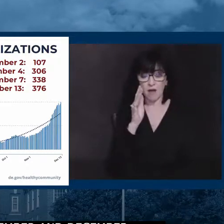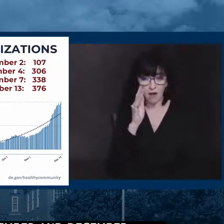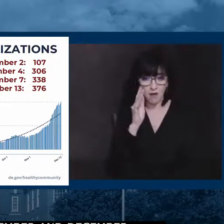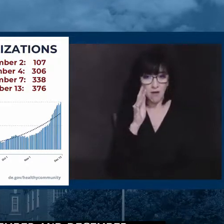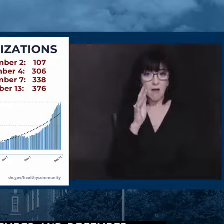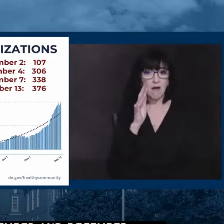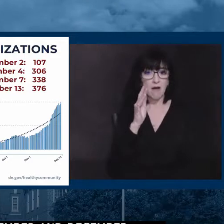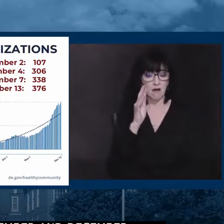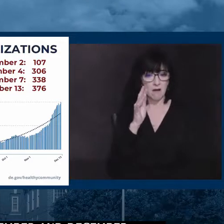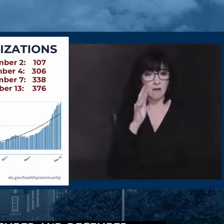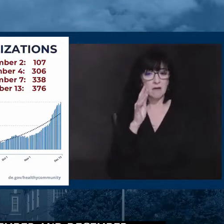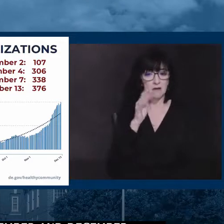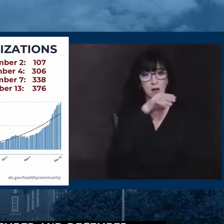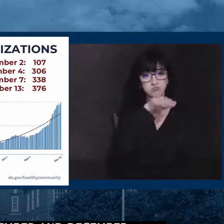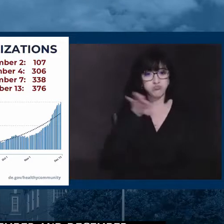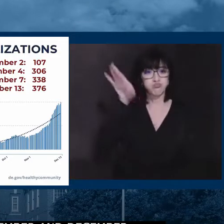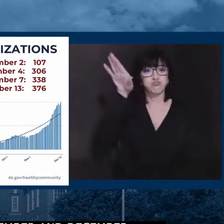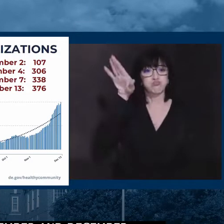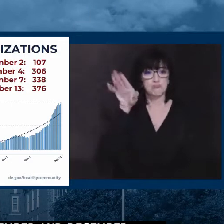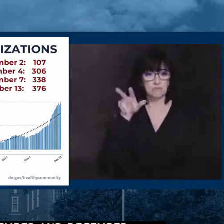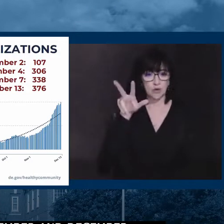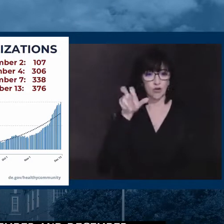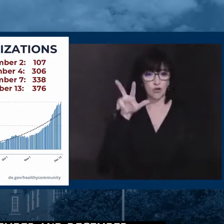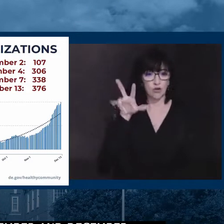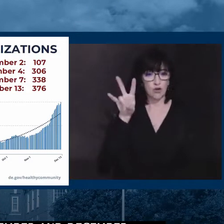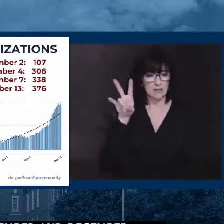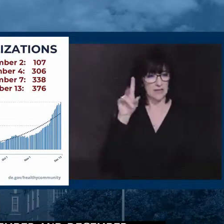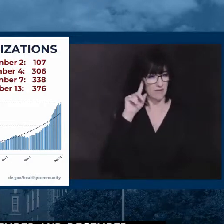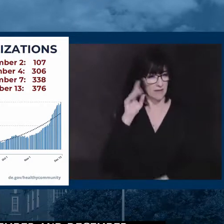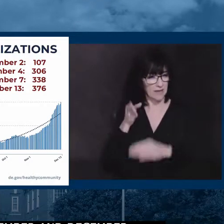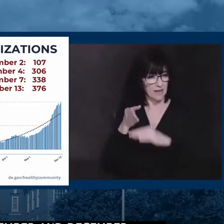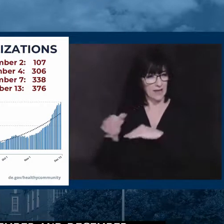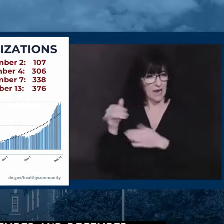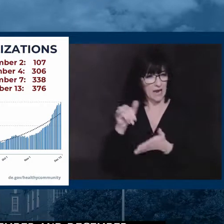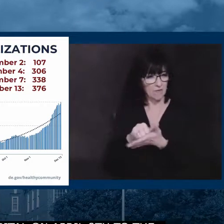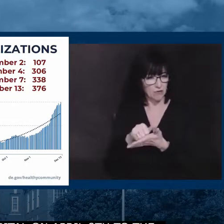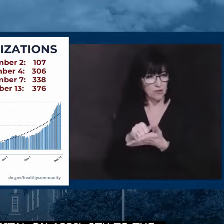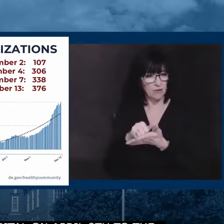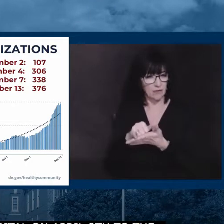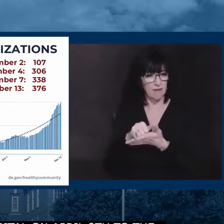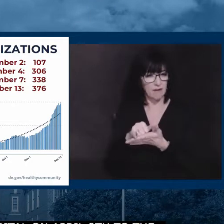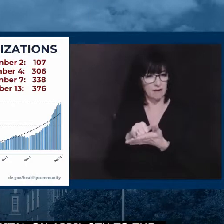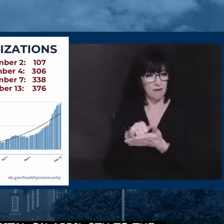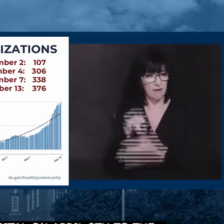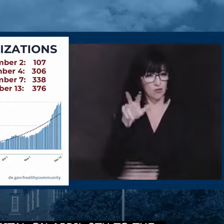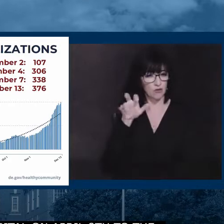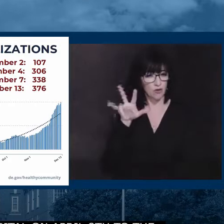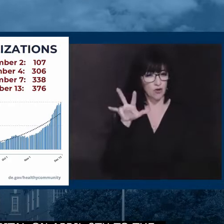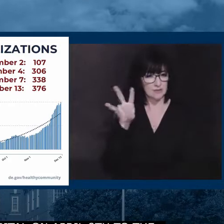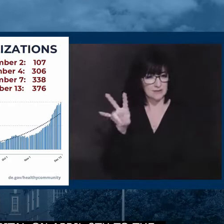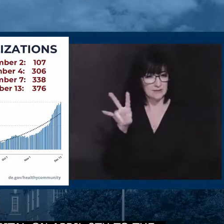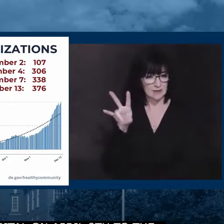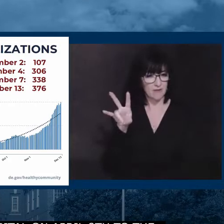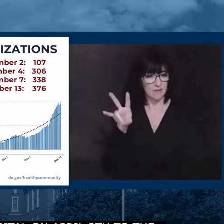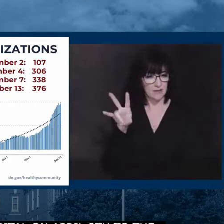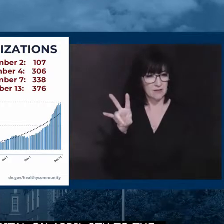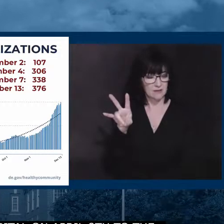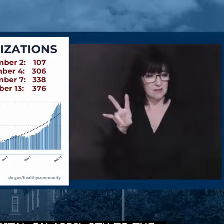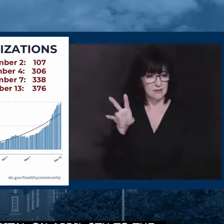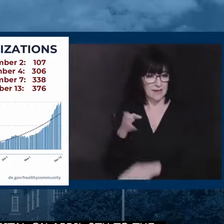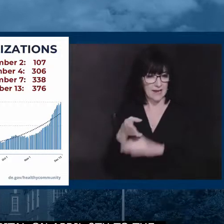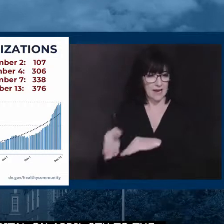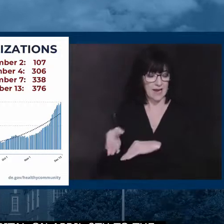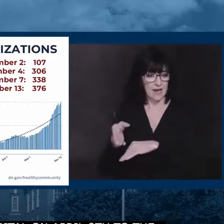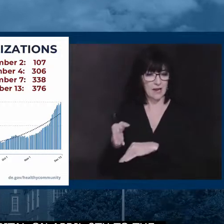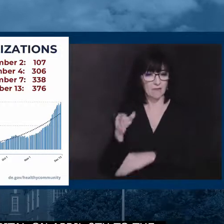April the 17th. I think it was a little after that, actually, at 337. And then we gradually